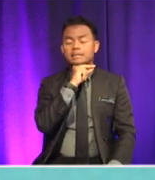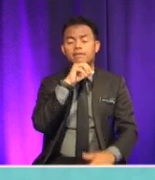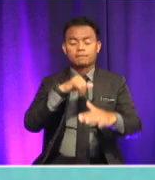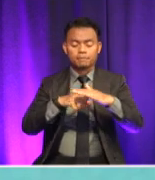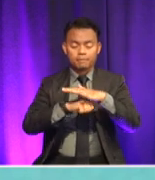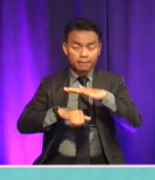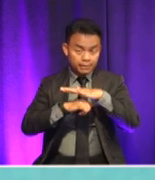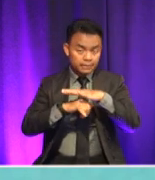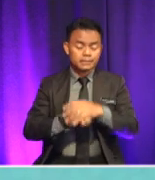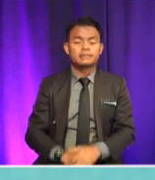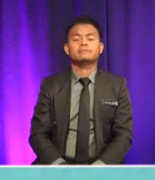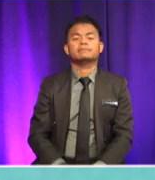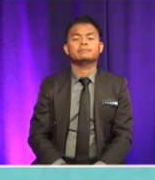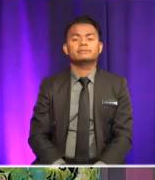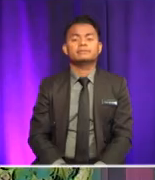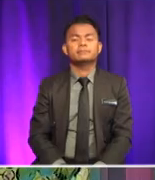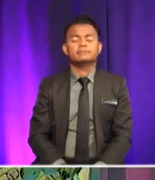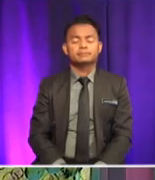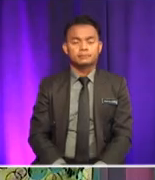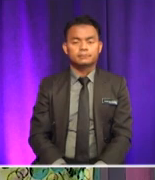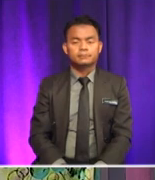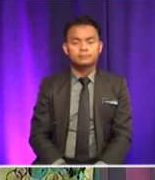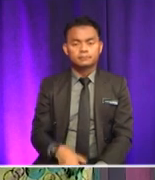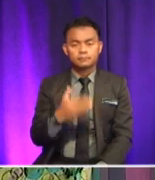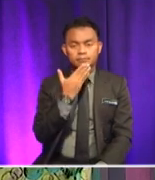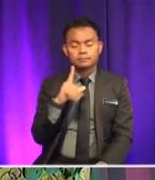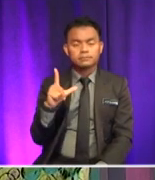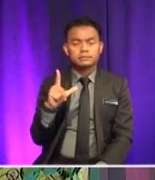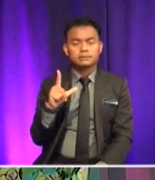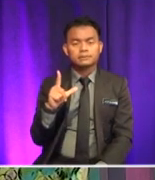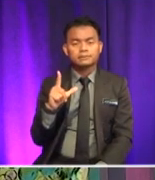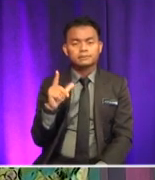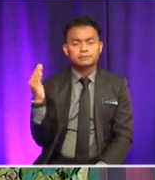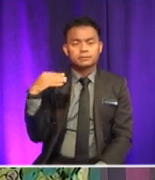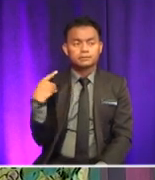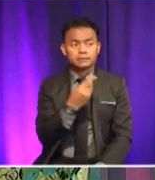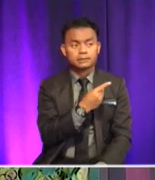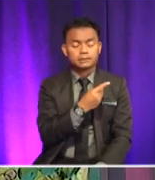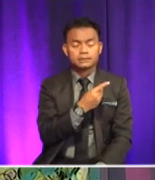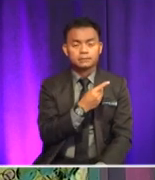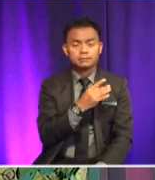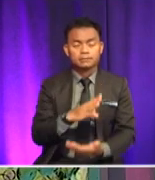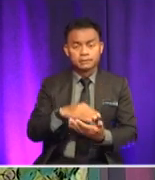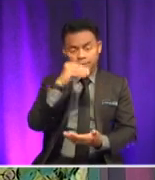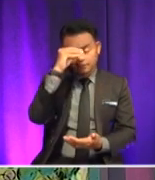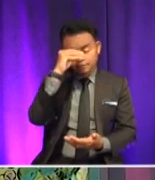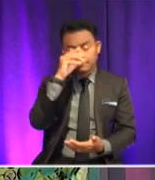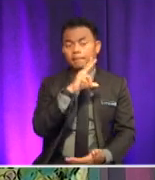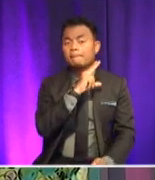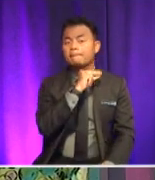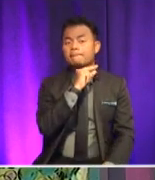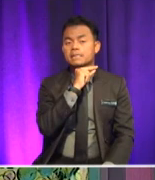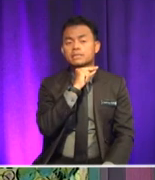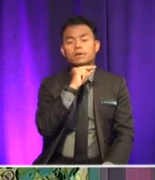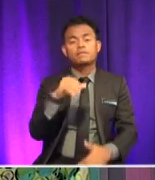Yes, let's do it. Time is ticking. Right, so let's talk about the story Birds of Paradise.